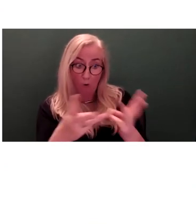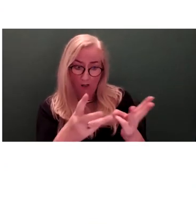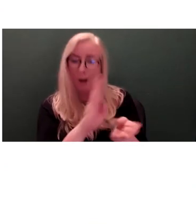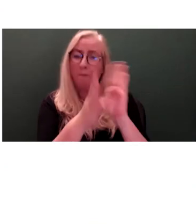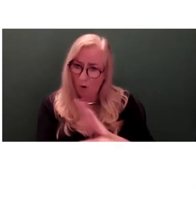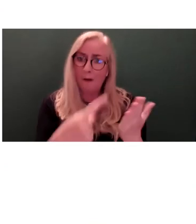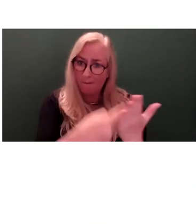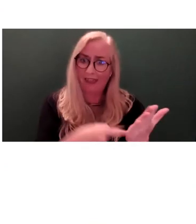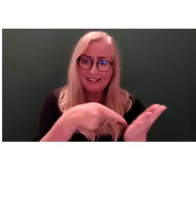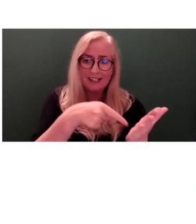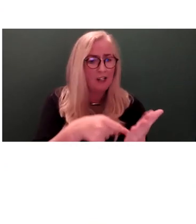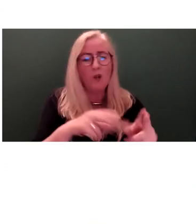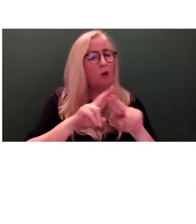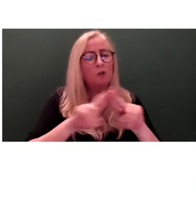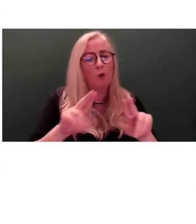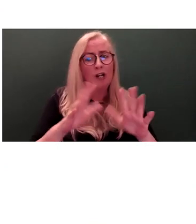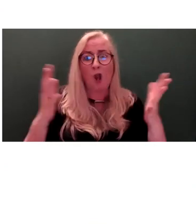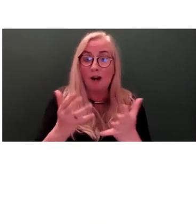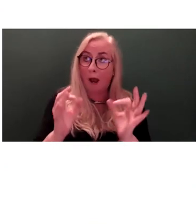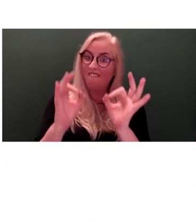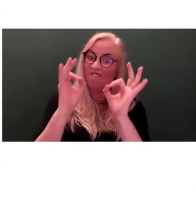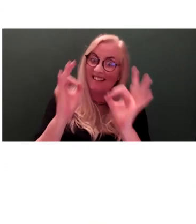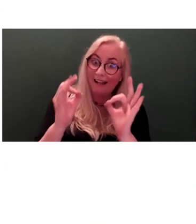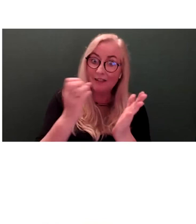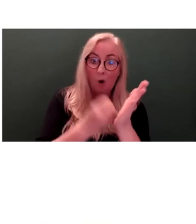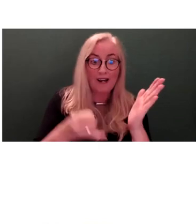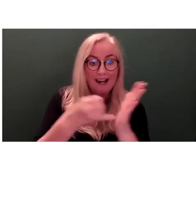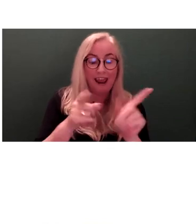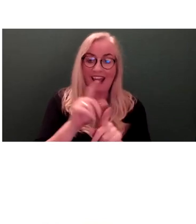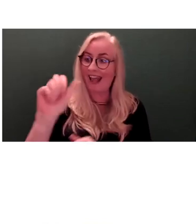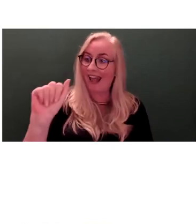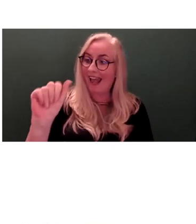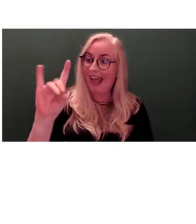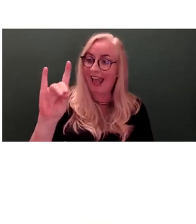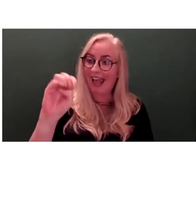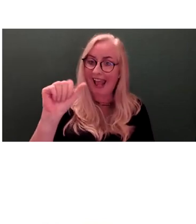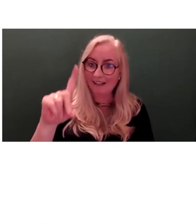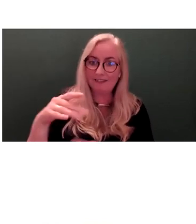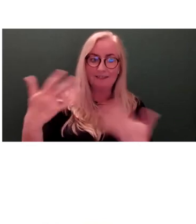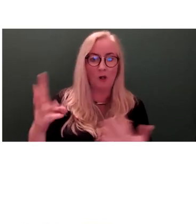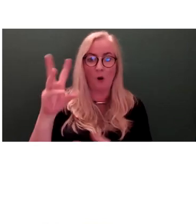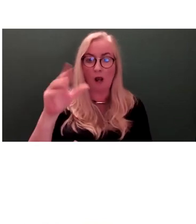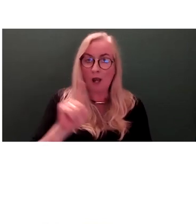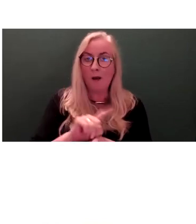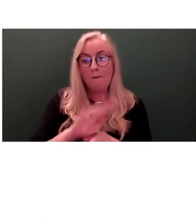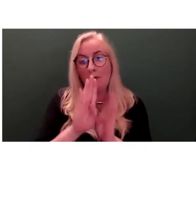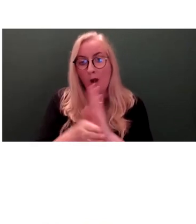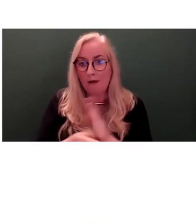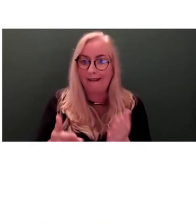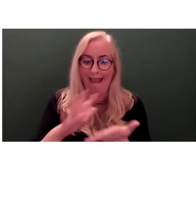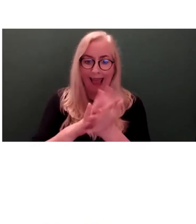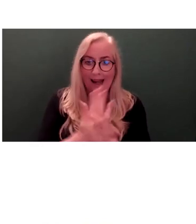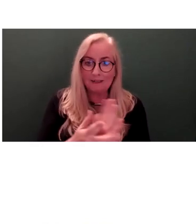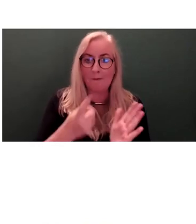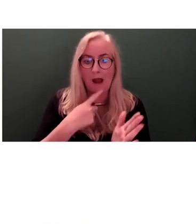Don't encourage brilliant, fantastic organizations like AHEAD and WALK to have to live a hand-to-mouth existence from year